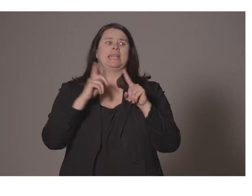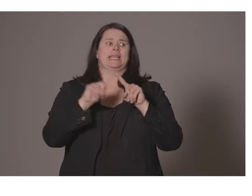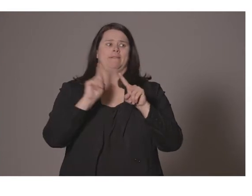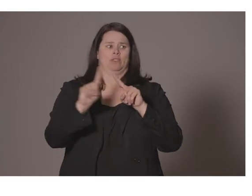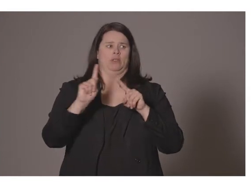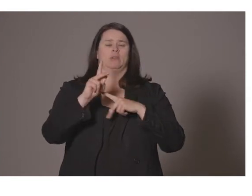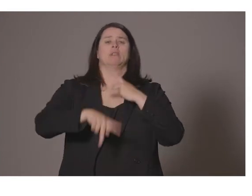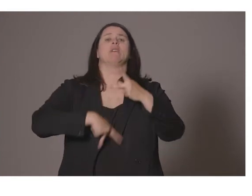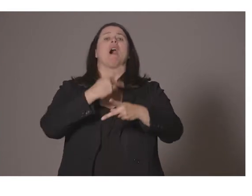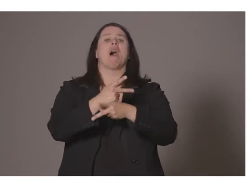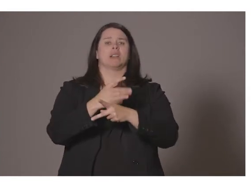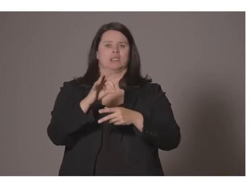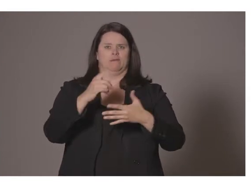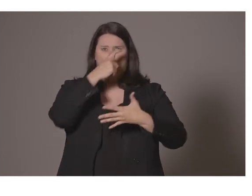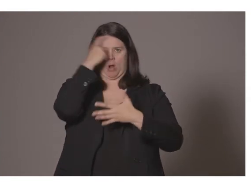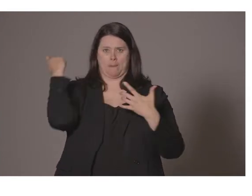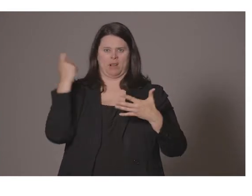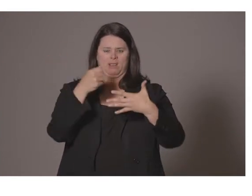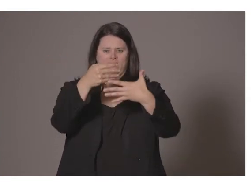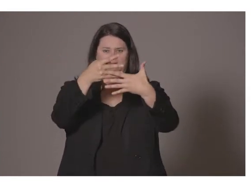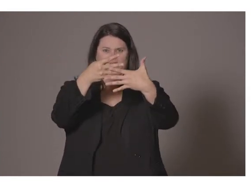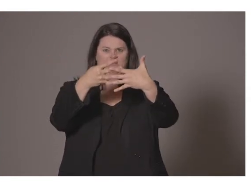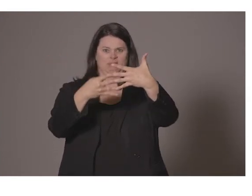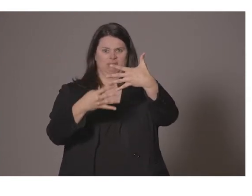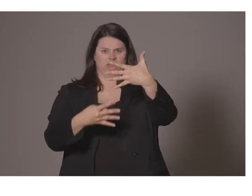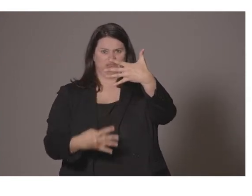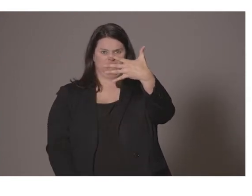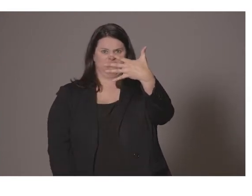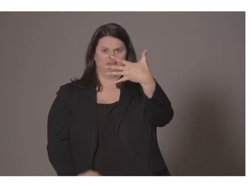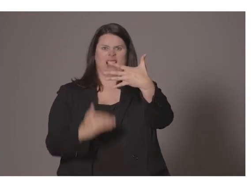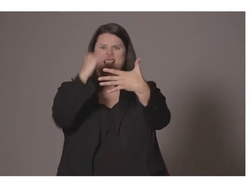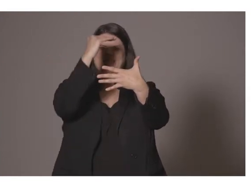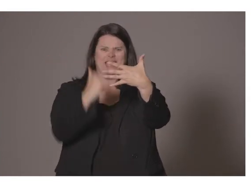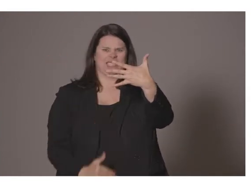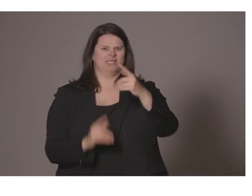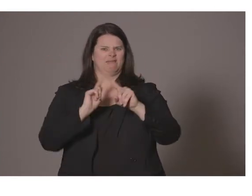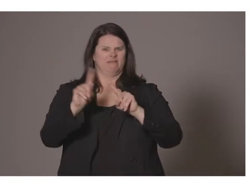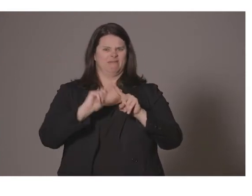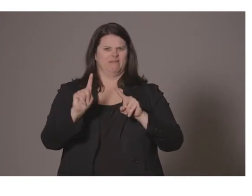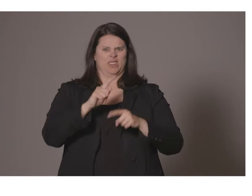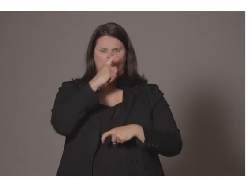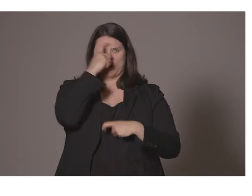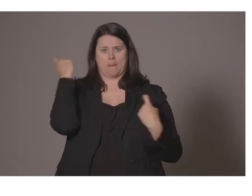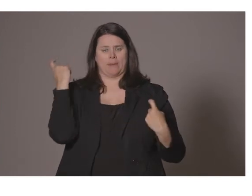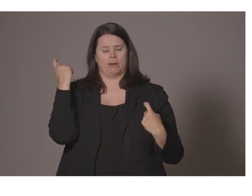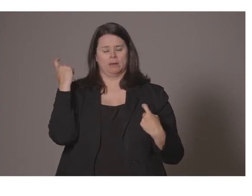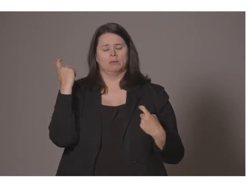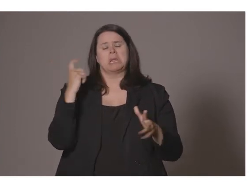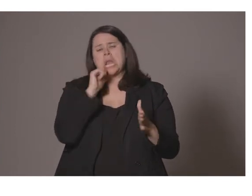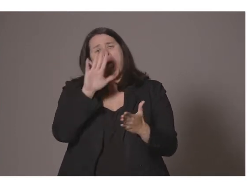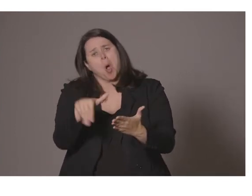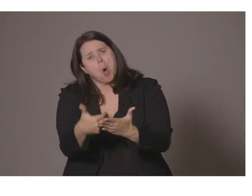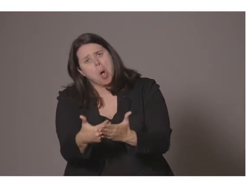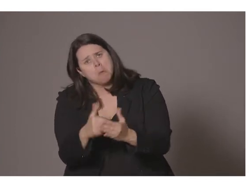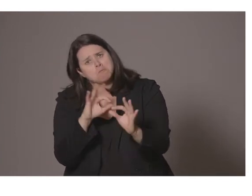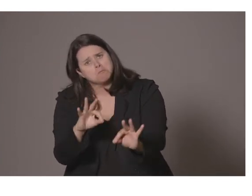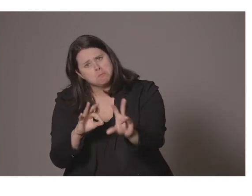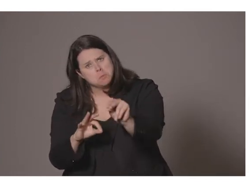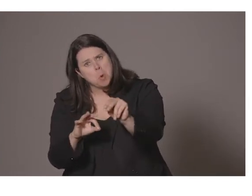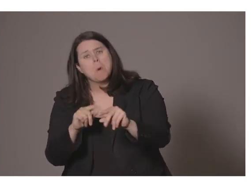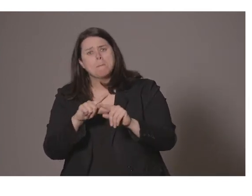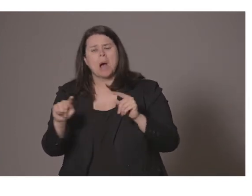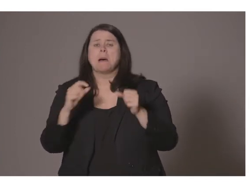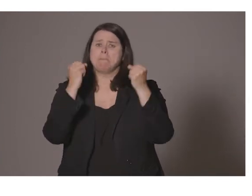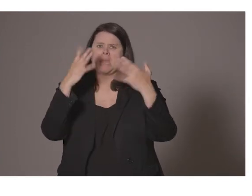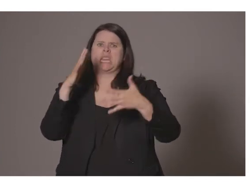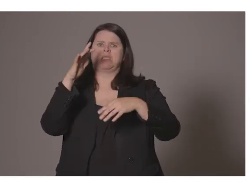a list of types of trauma. It's not really comprehensive, but it's it's covering a